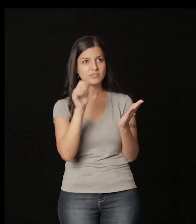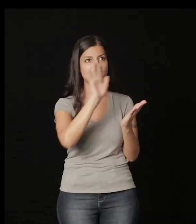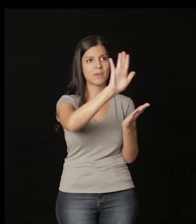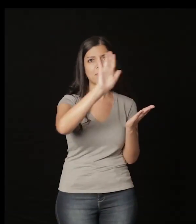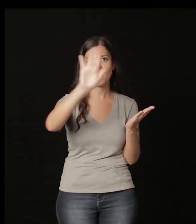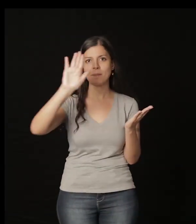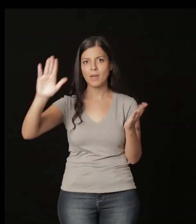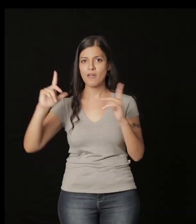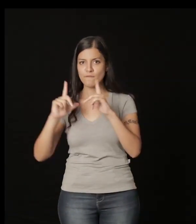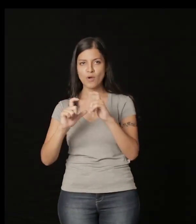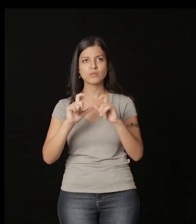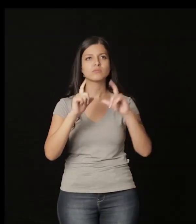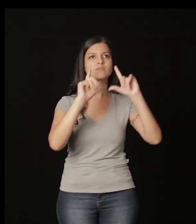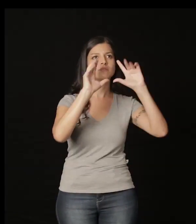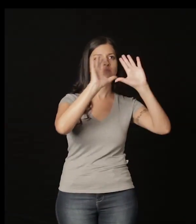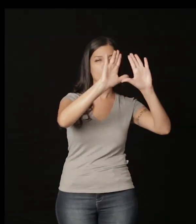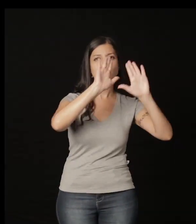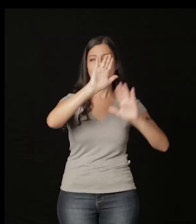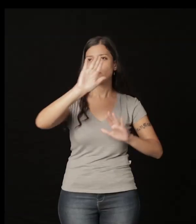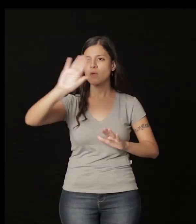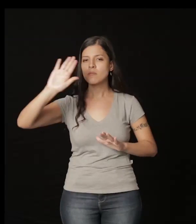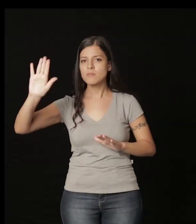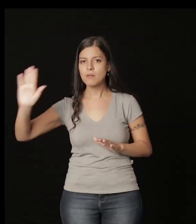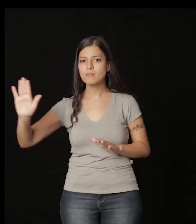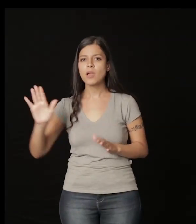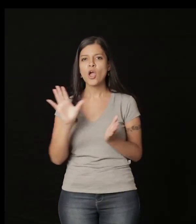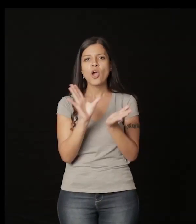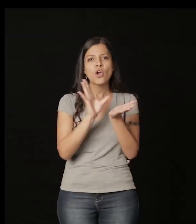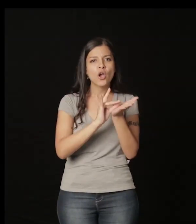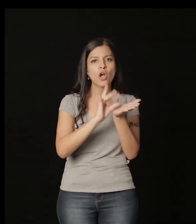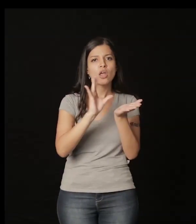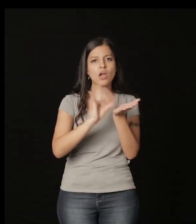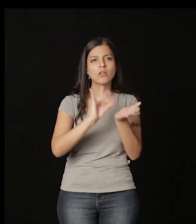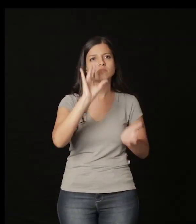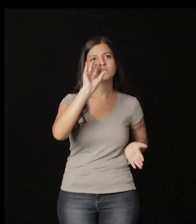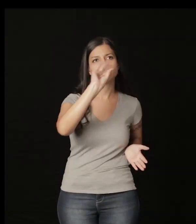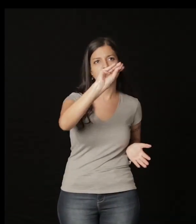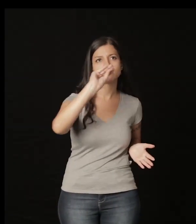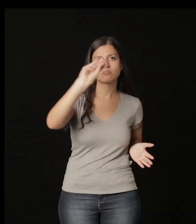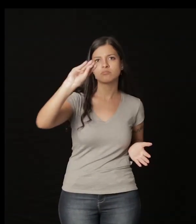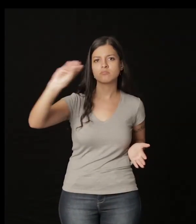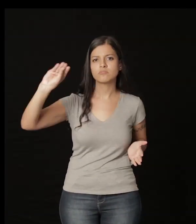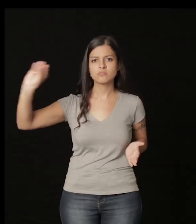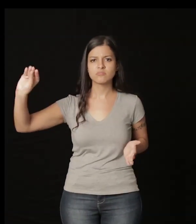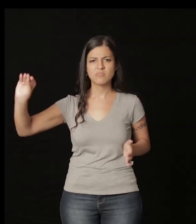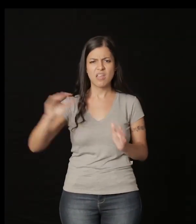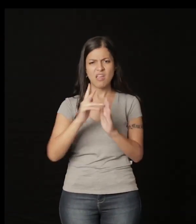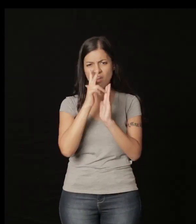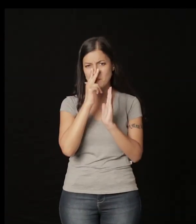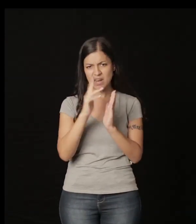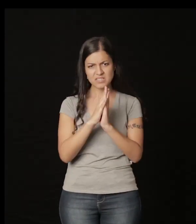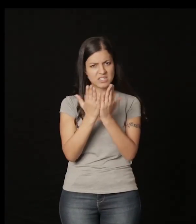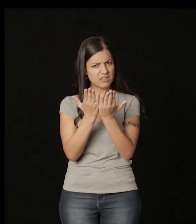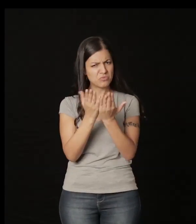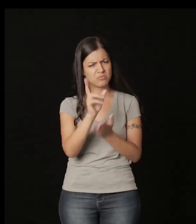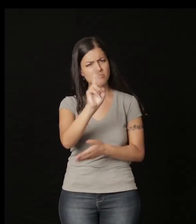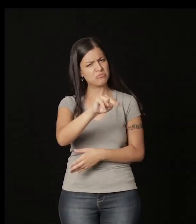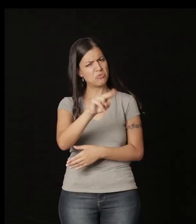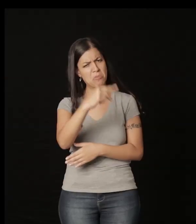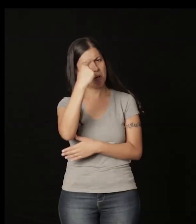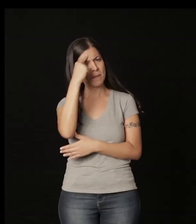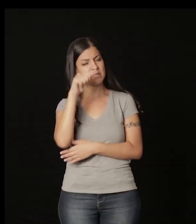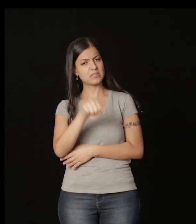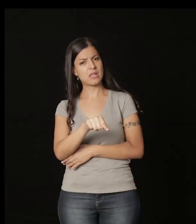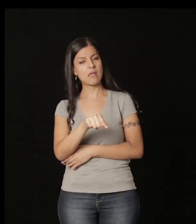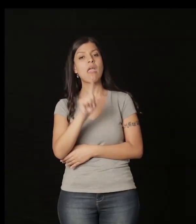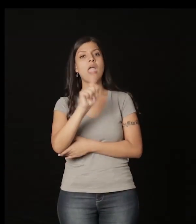the pictures and we started to put them on the wall like this. And it was an act of collage, and actually we never saw this thing as a book.